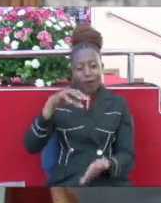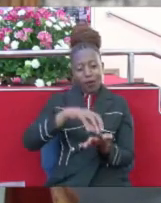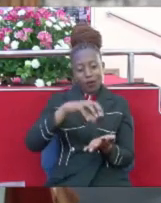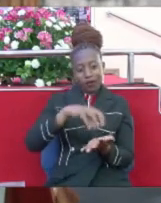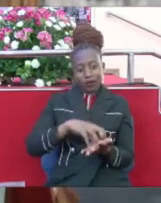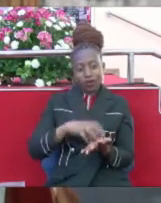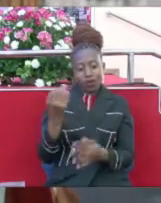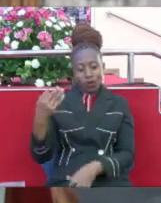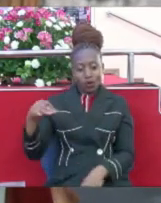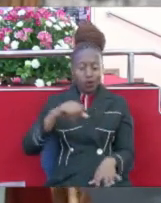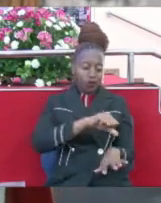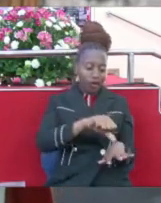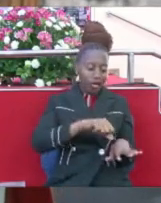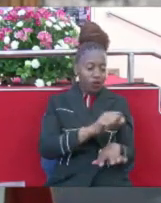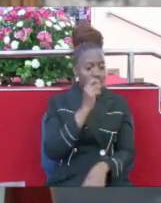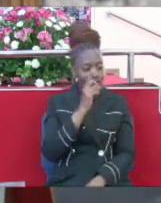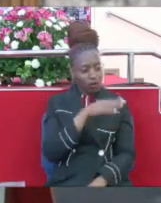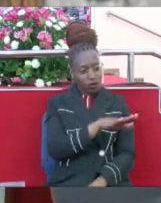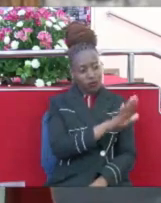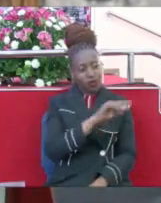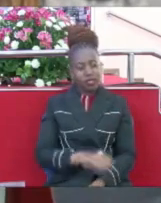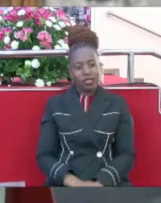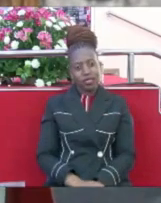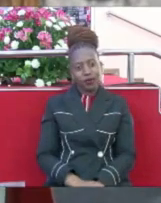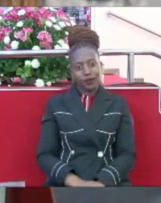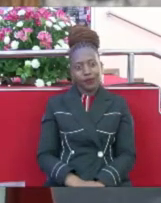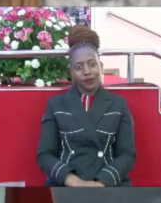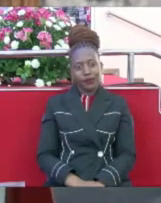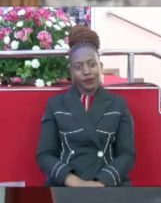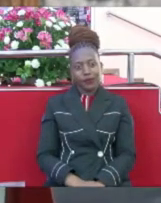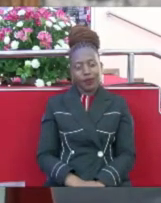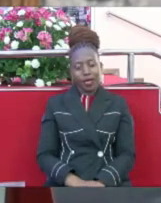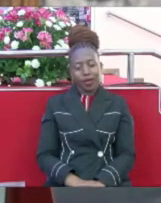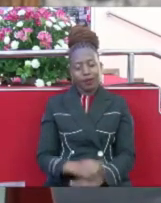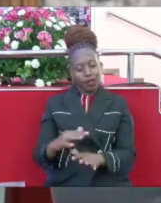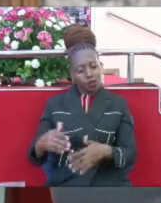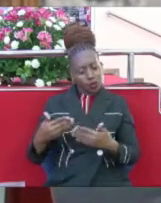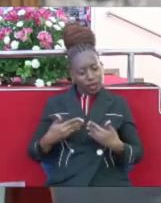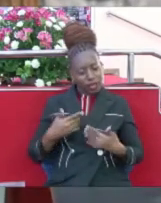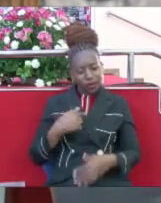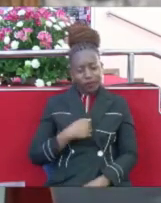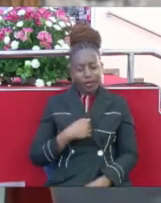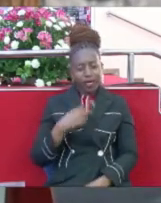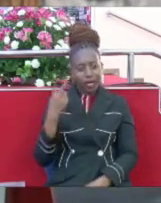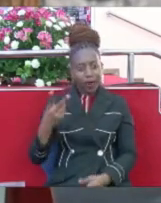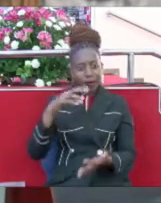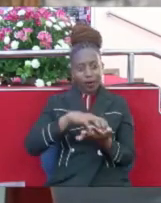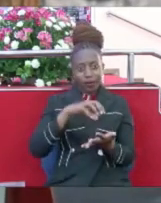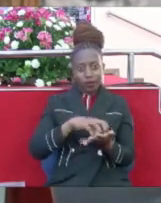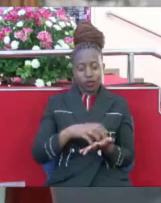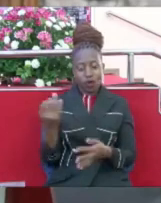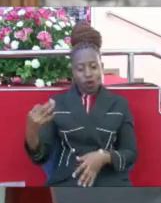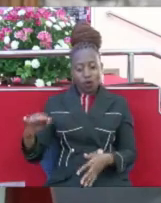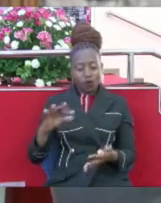anointing. Give me a double portion of the spirit that is inside of you. That's what he